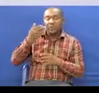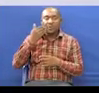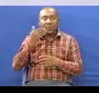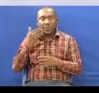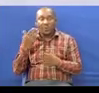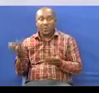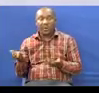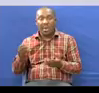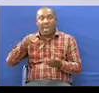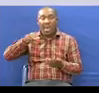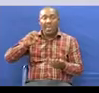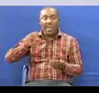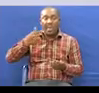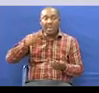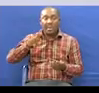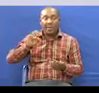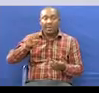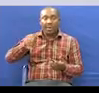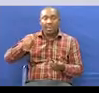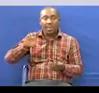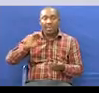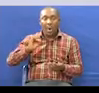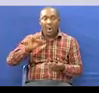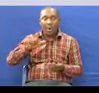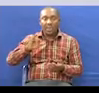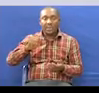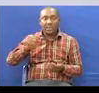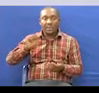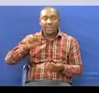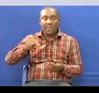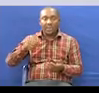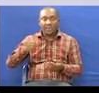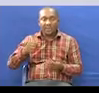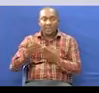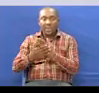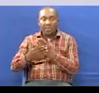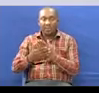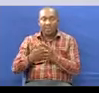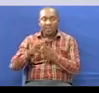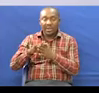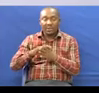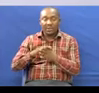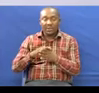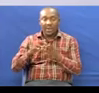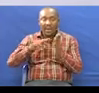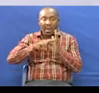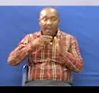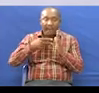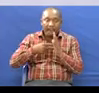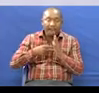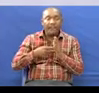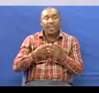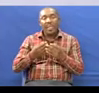or those metropolitan countries, their populations is well controlled because of the using of family